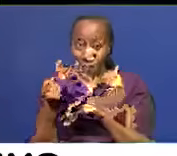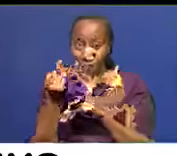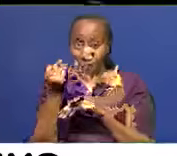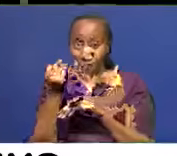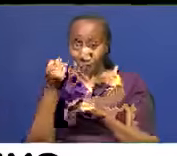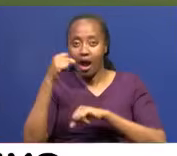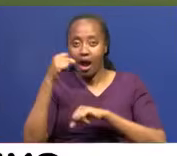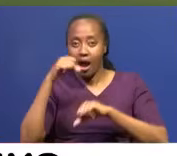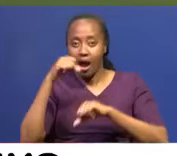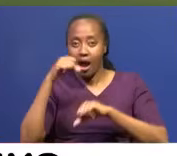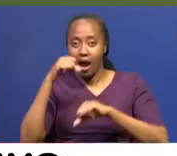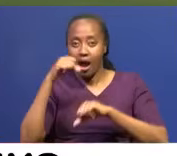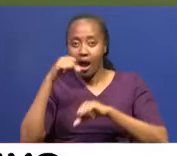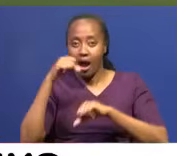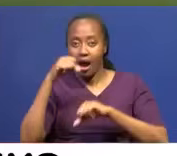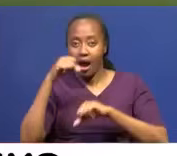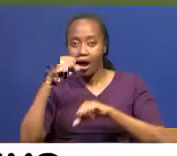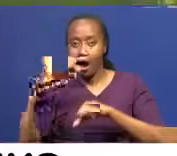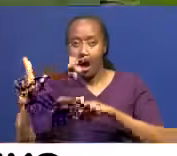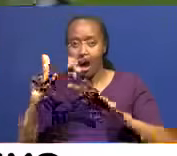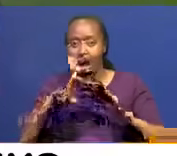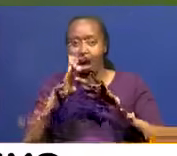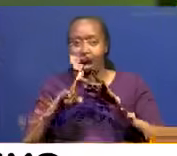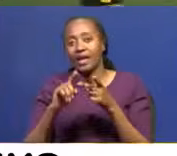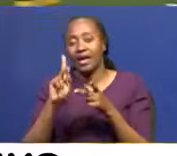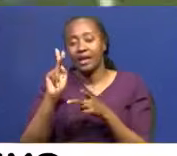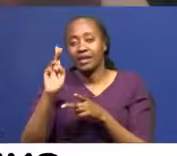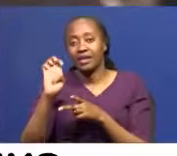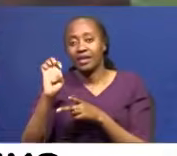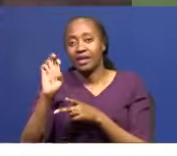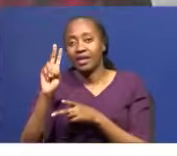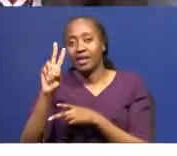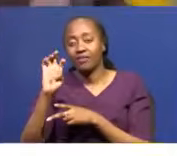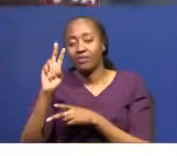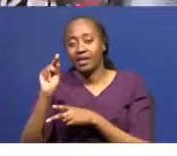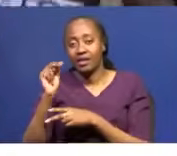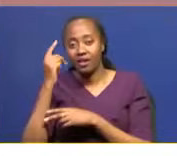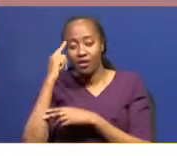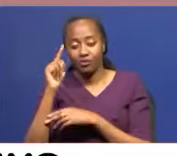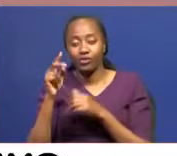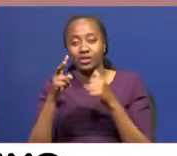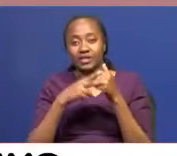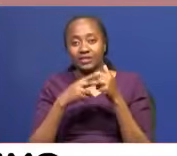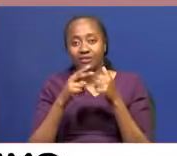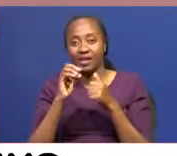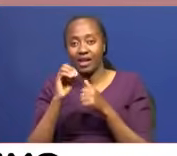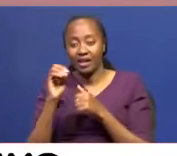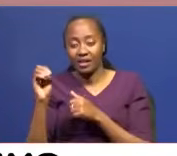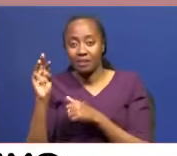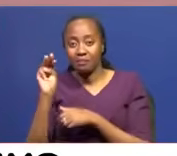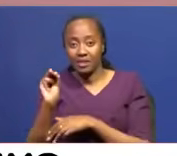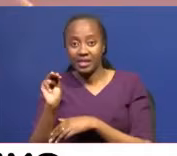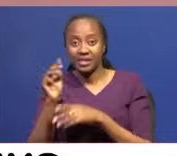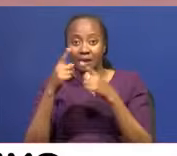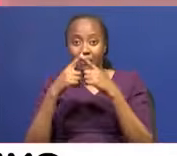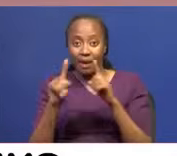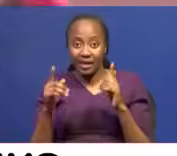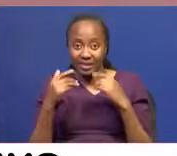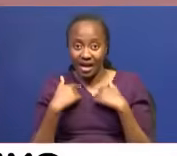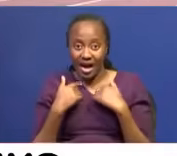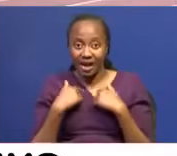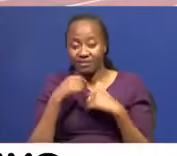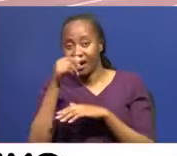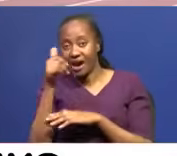Samuel Wanyonyi and Kilby finals of the 800 meters race. Tomorrow, all eyes will be on